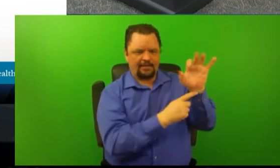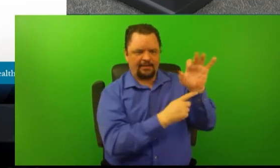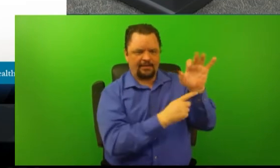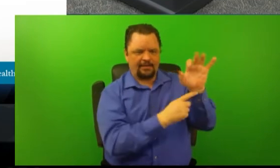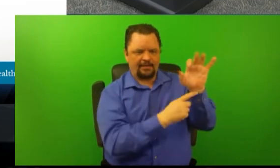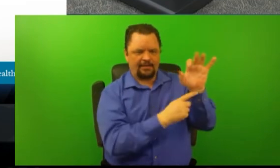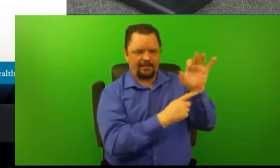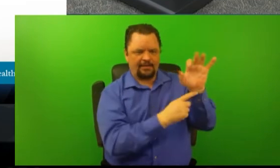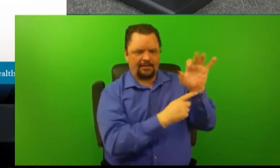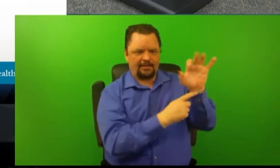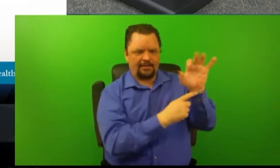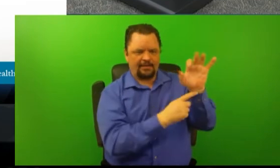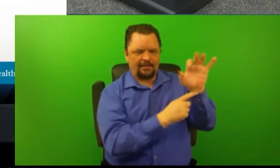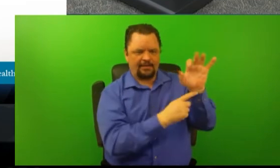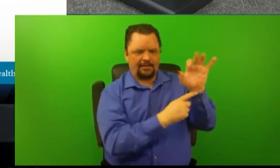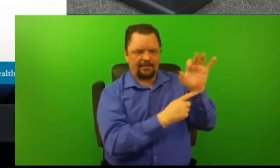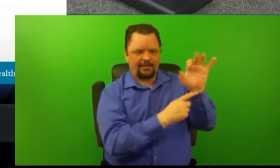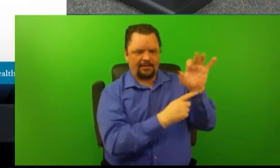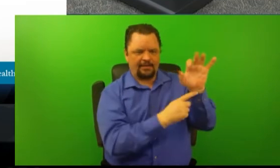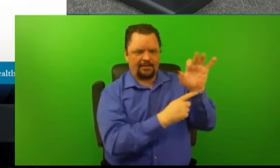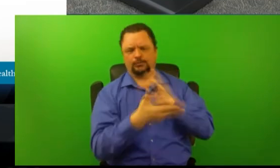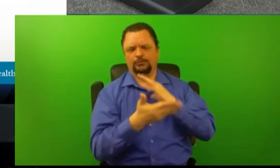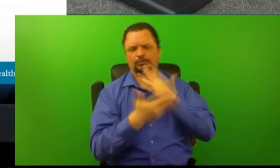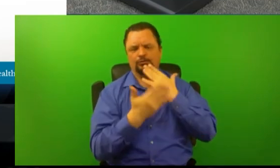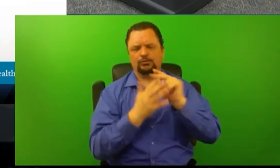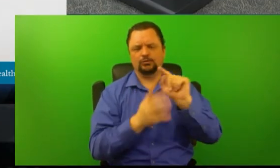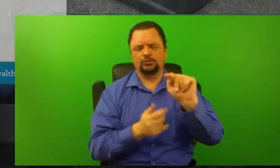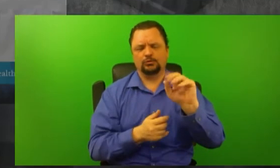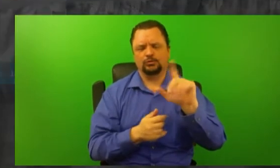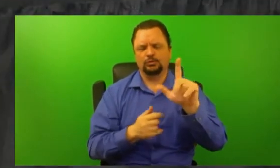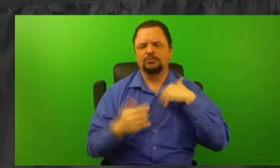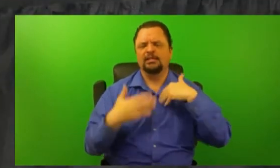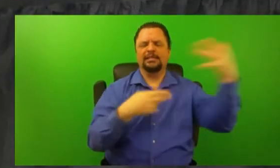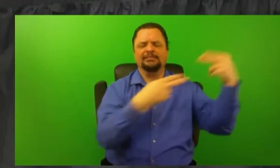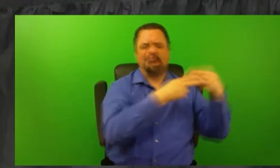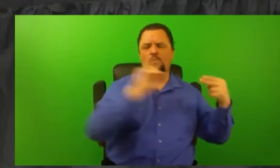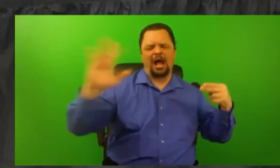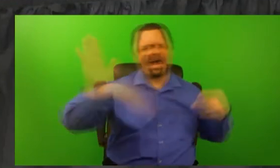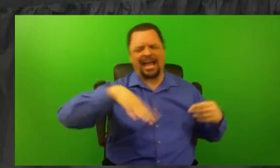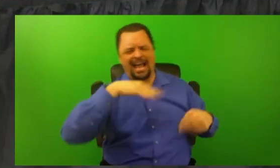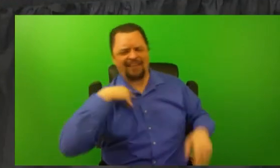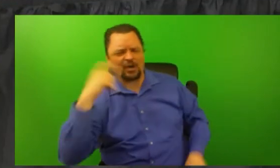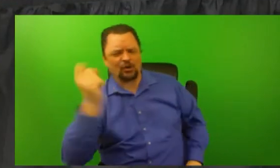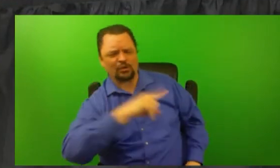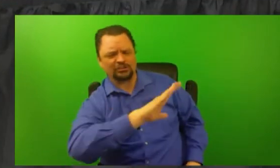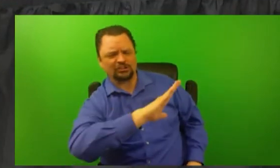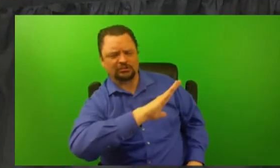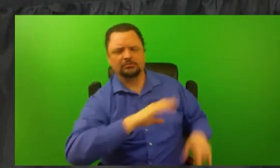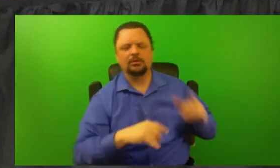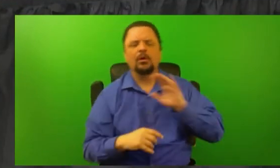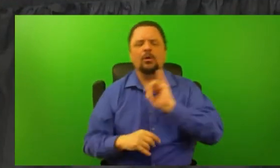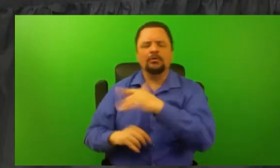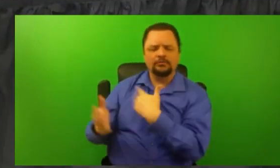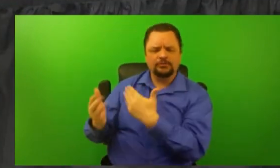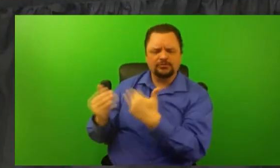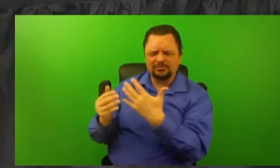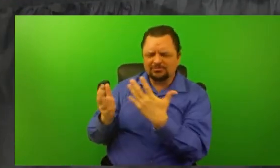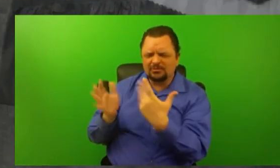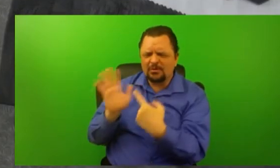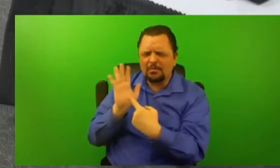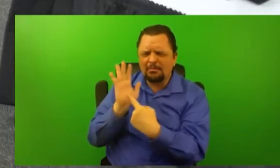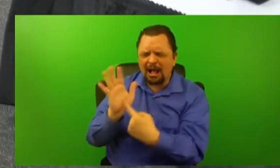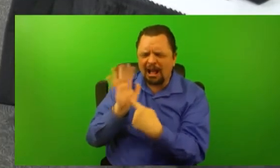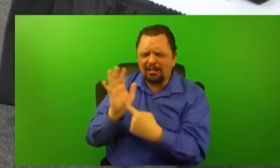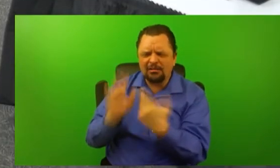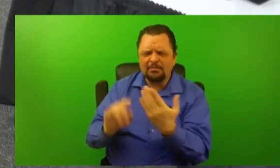Oh, quick question. Oh, go ahead. Sorry, no, Yeah. quick question. What model did, if we didn't use that before, what did we use before? So the previous community